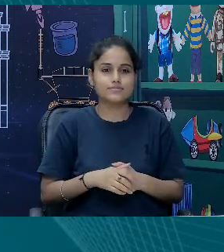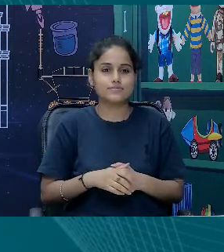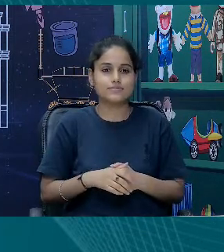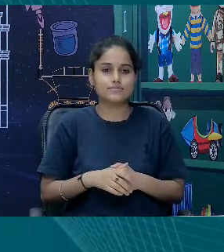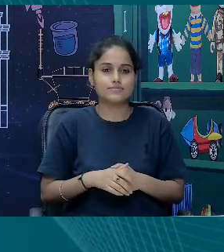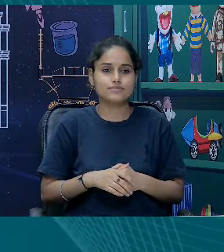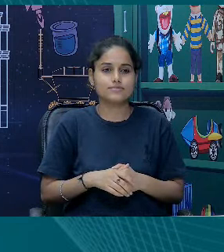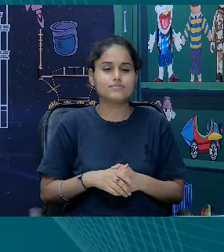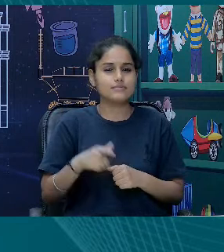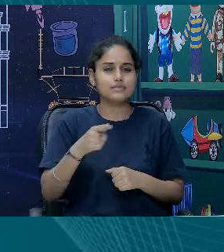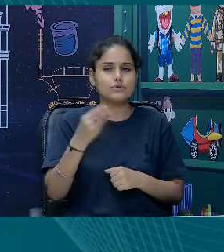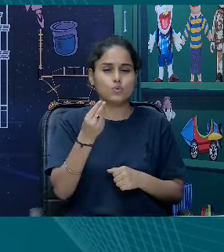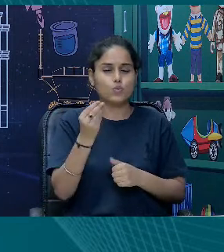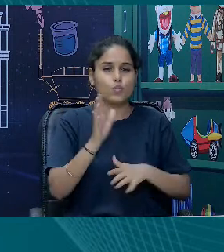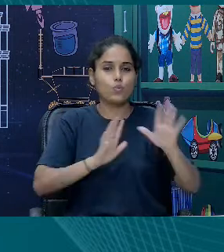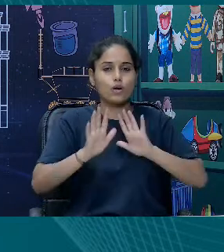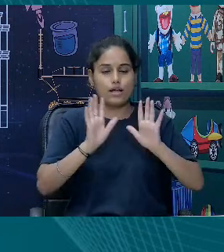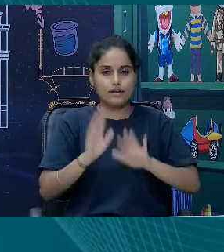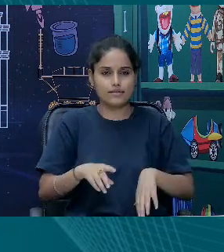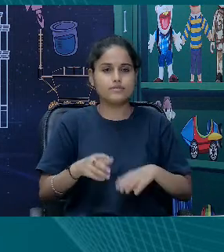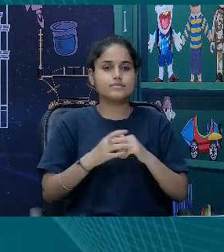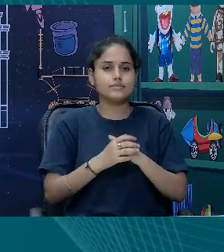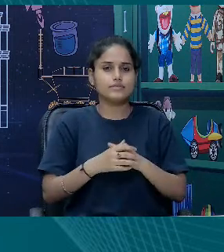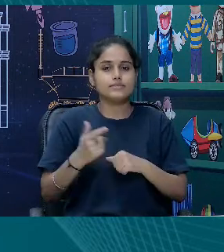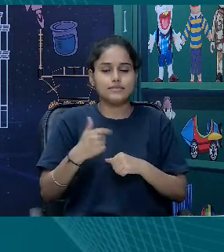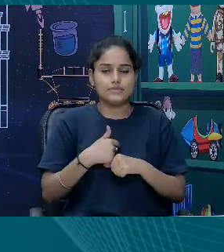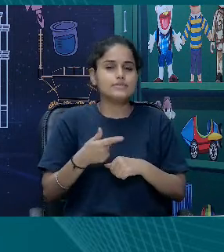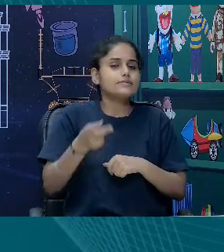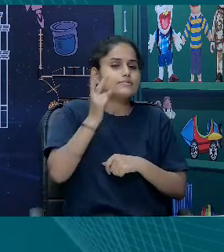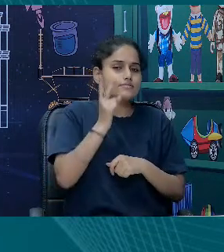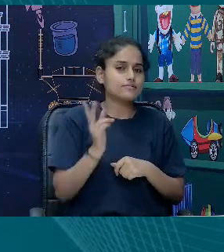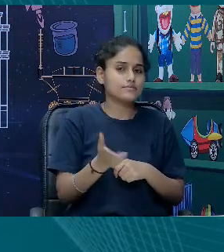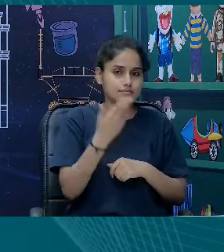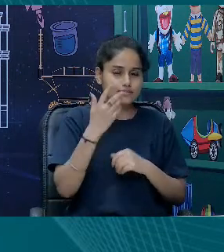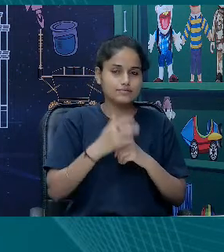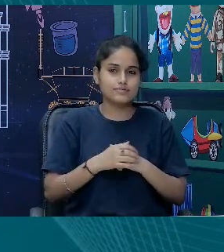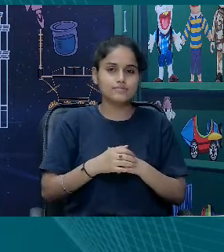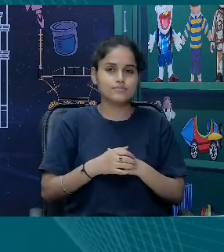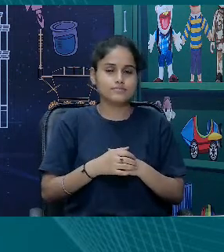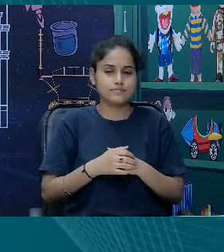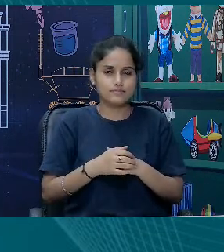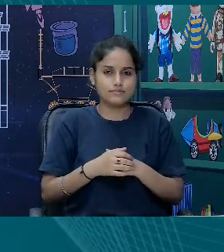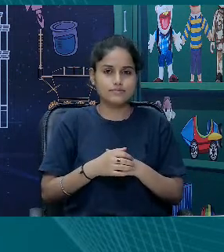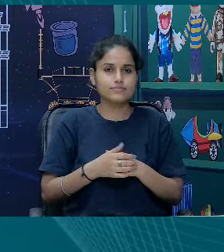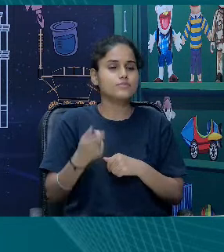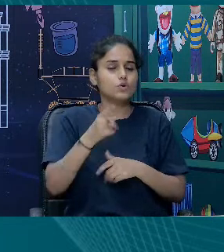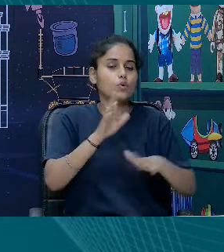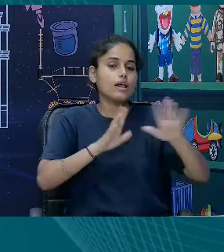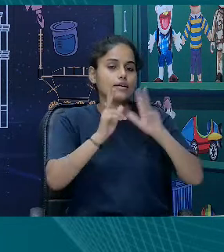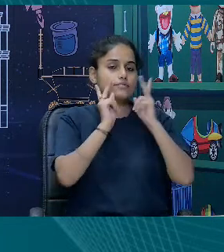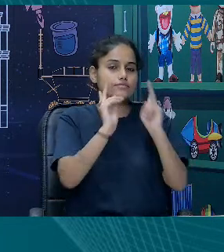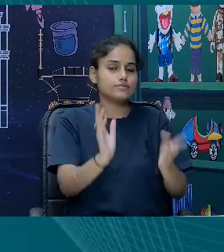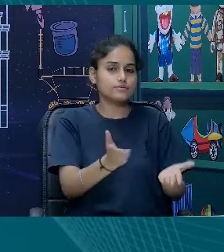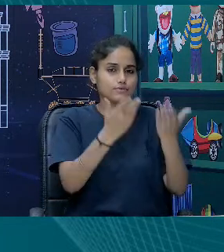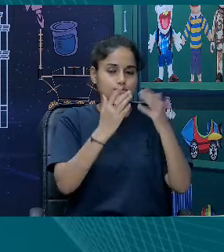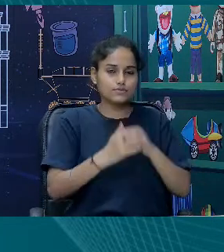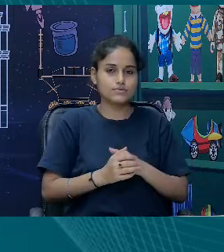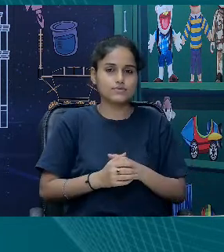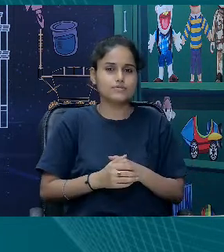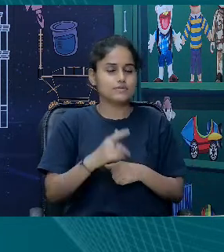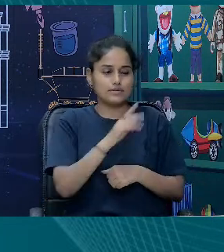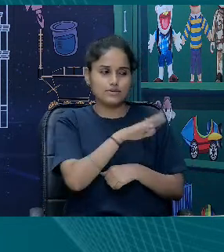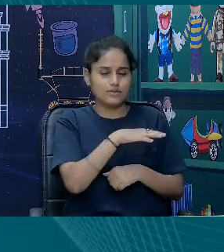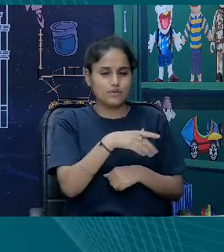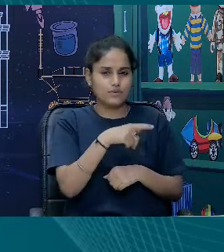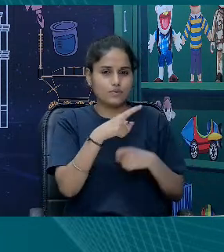conduct an activity now. So we'll recite it and let's conduct a activity. So Kriti